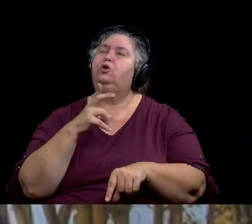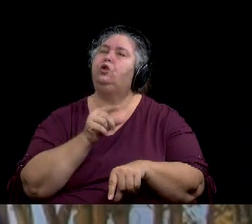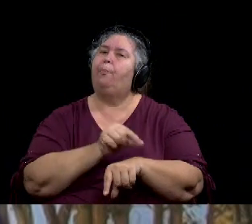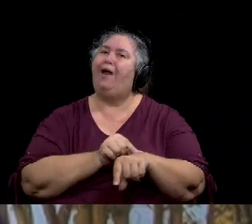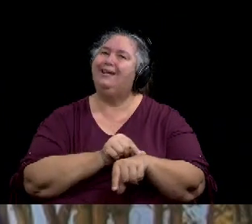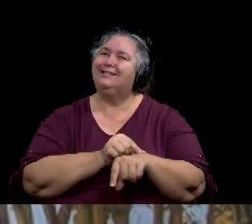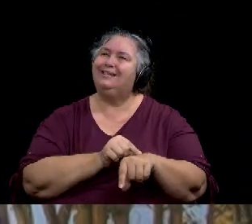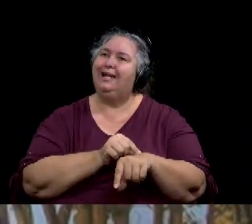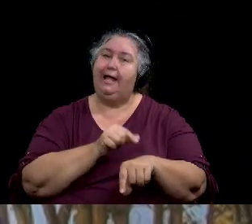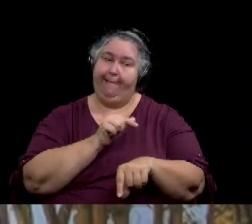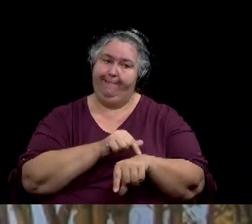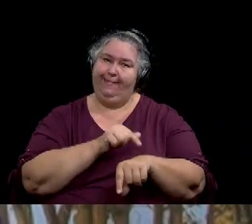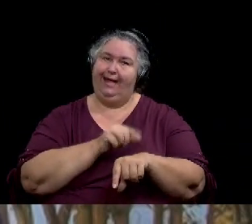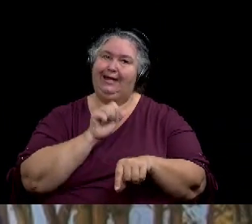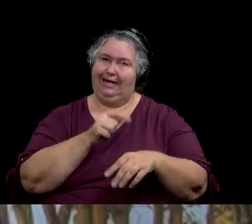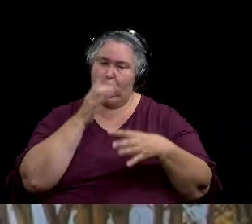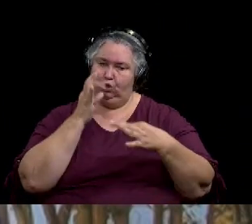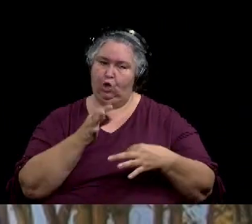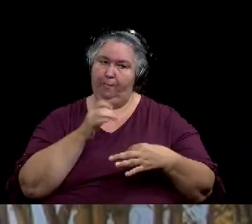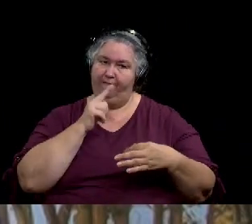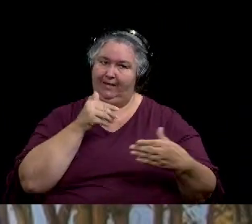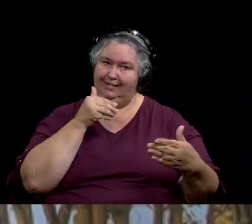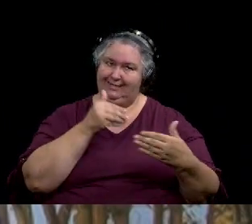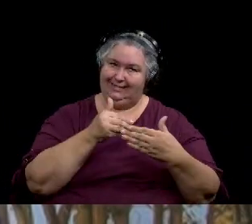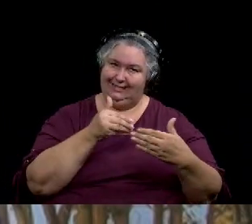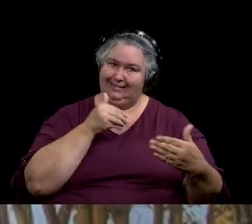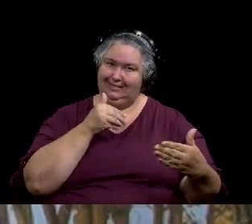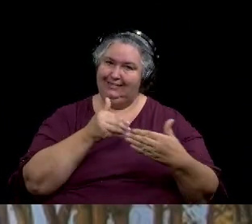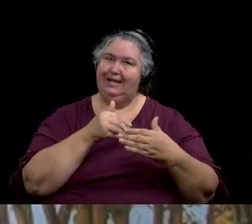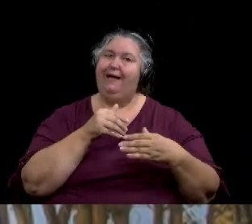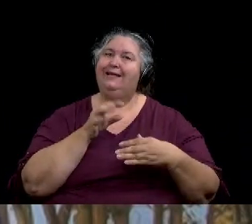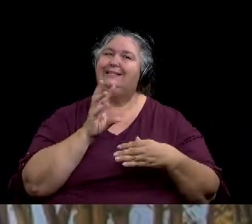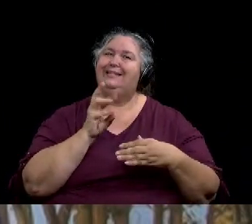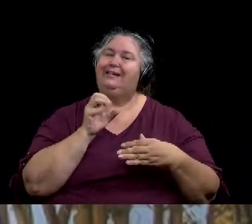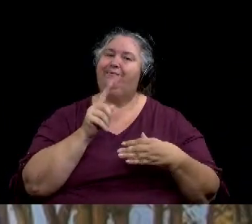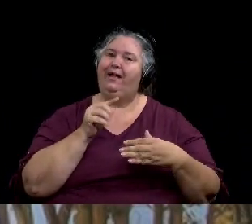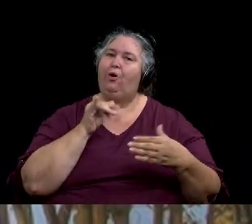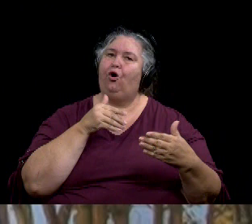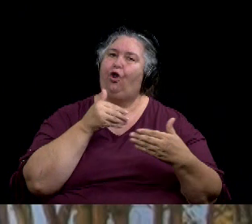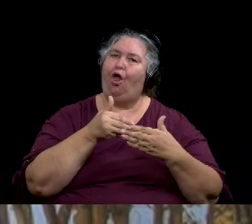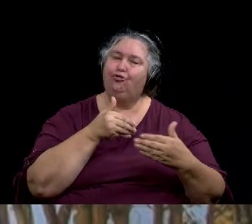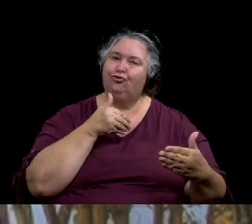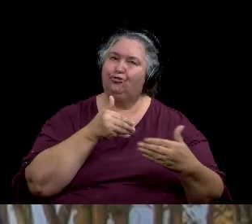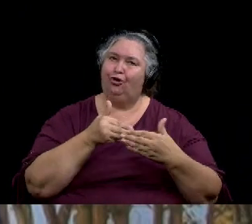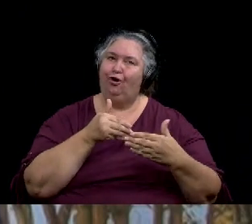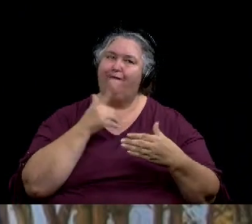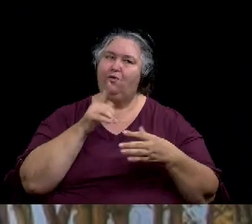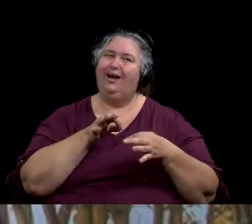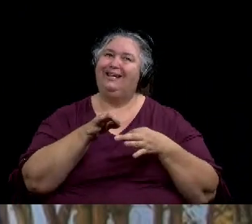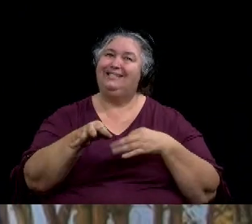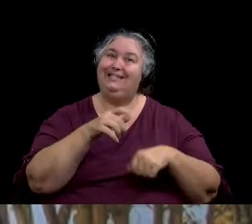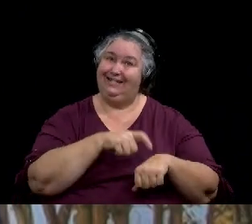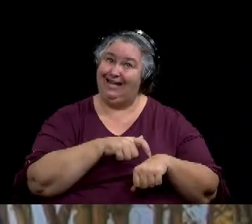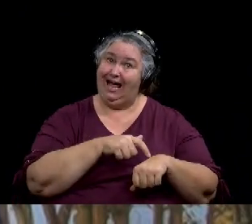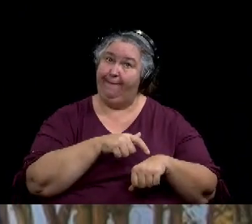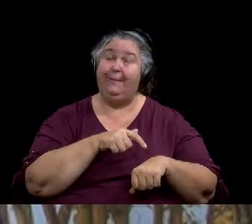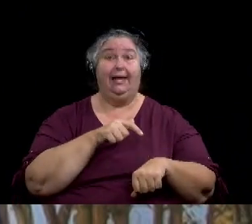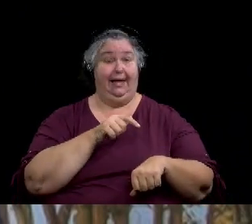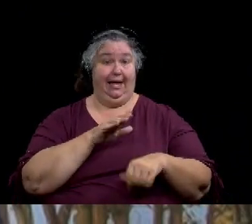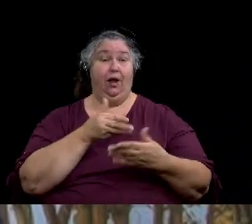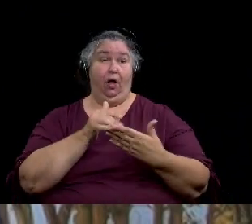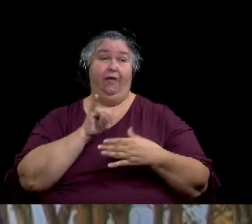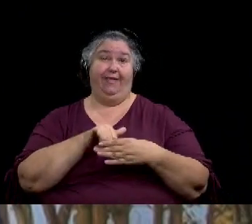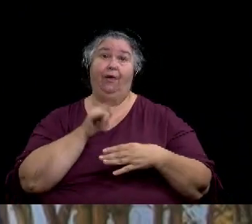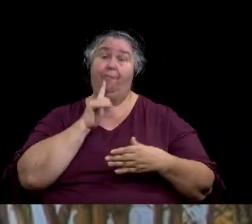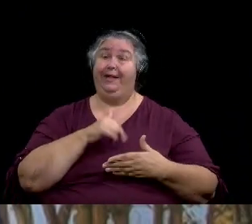were closer than 6 feet or nearer than 6 feet from other students for an extended period of time. And all of that will be